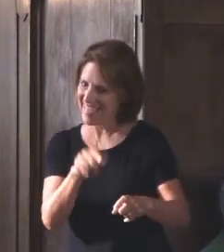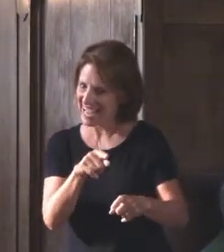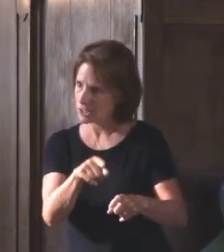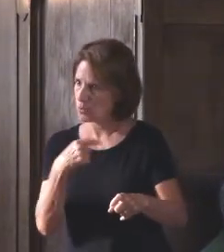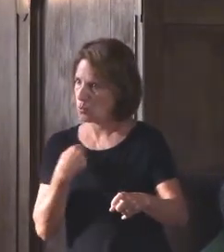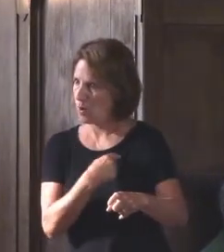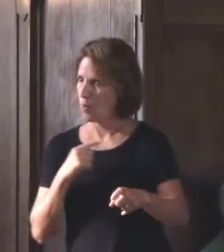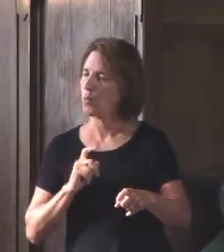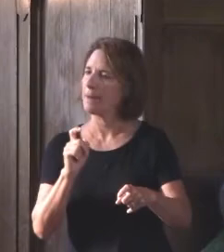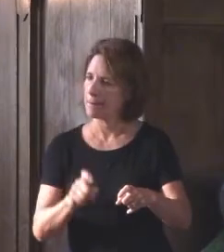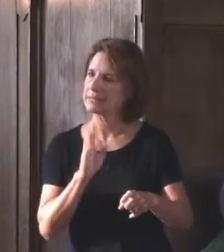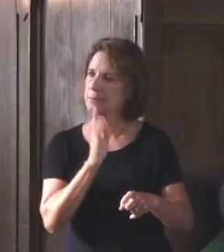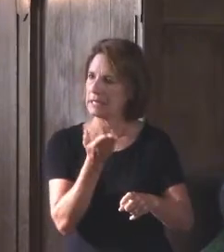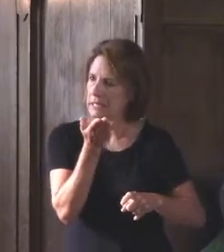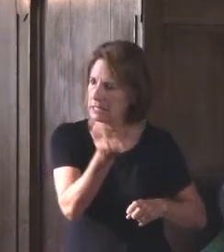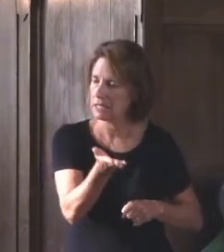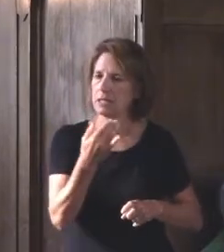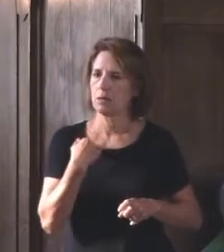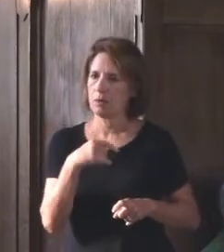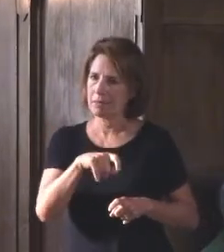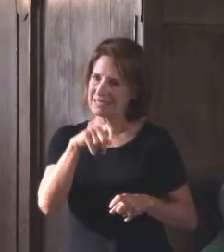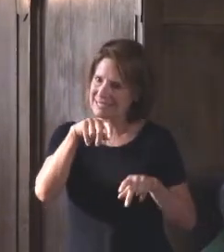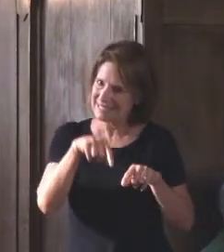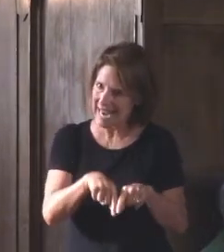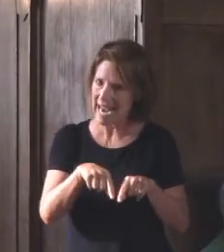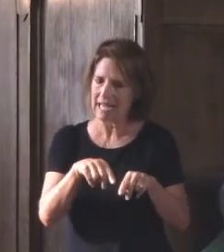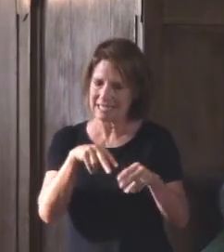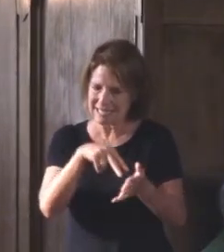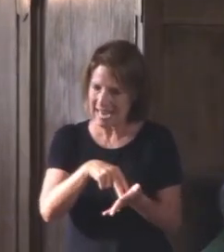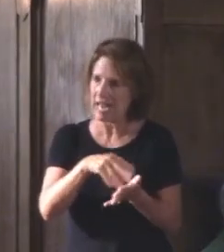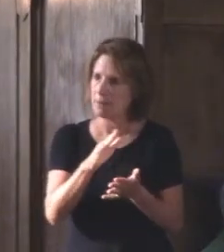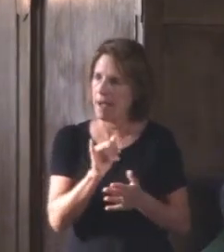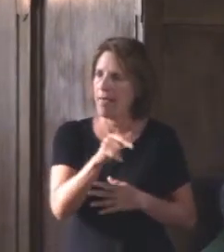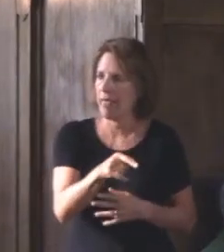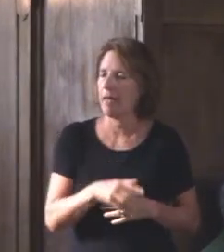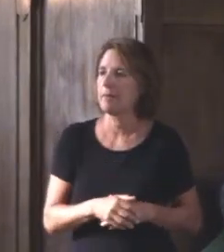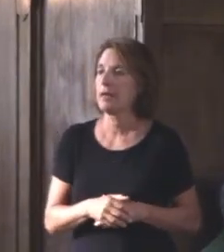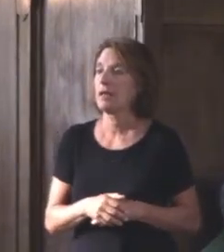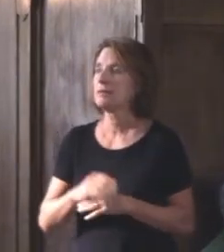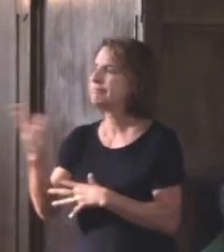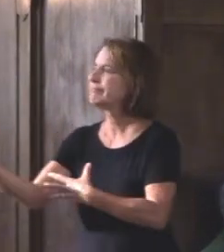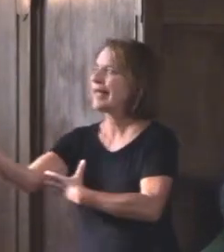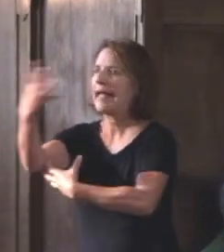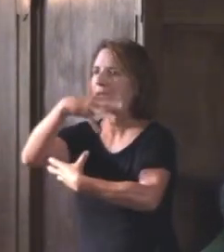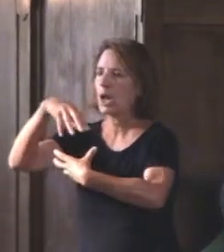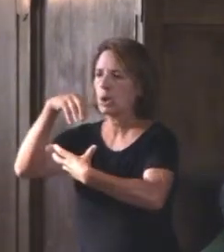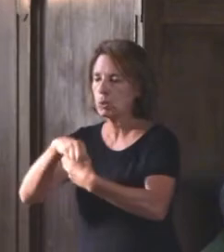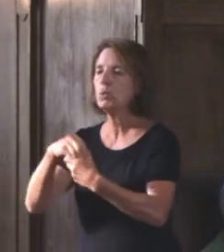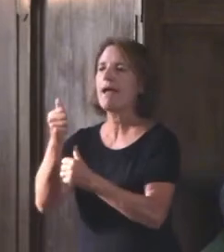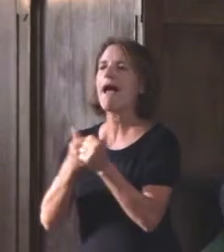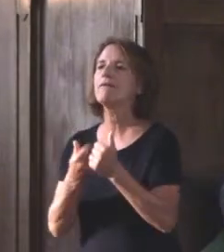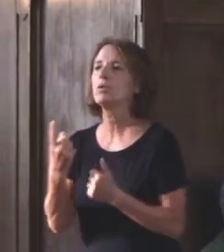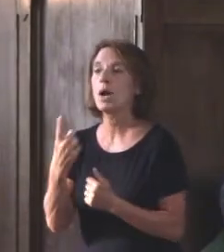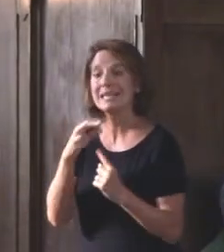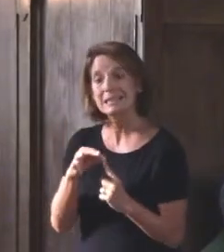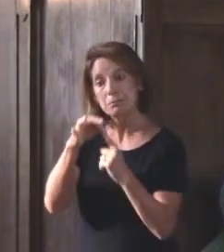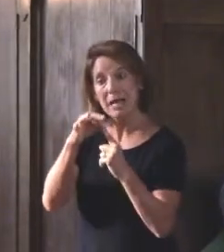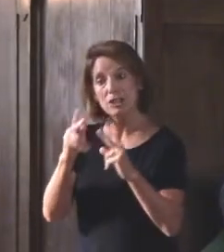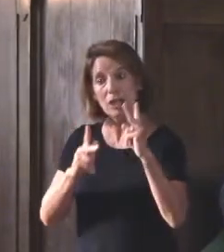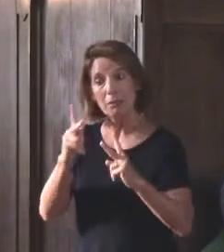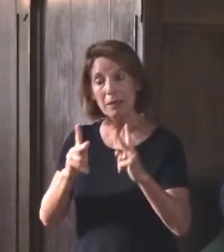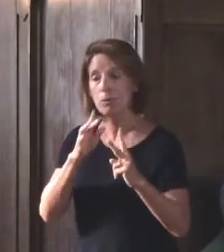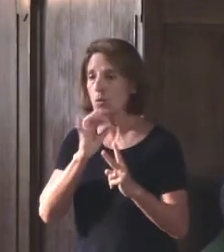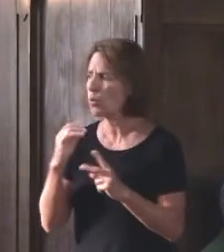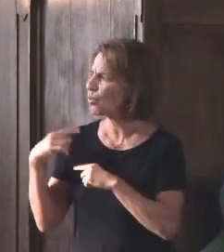place you must stand. And inclusion, invite everybody in, especially the people who have habitually